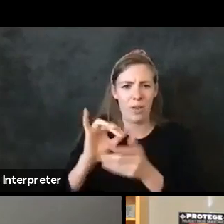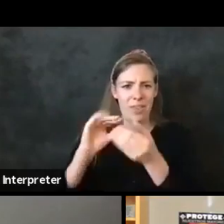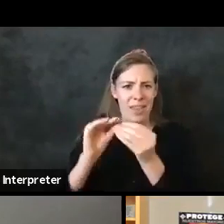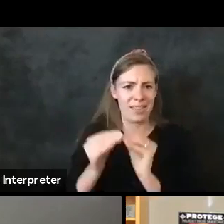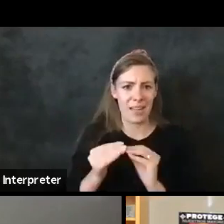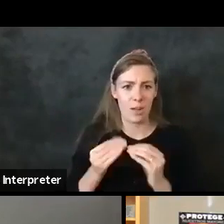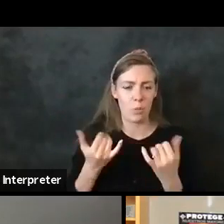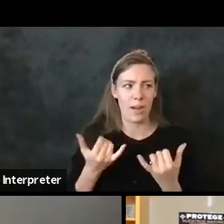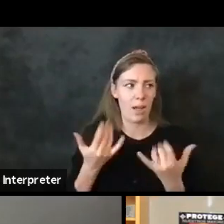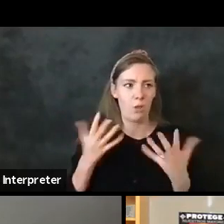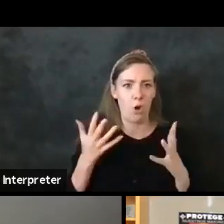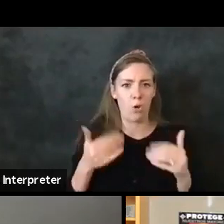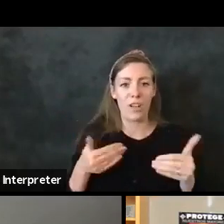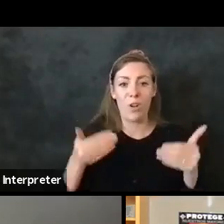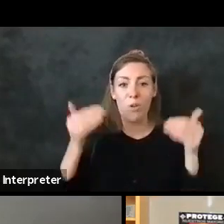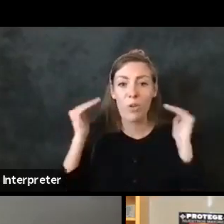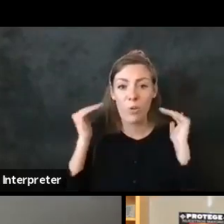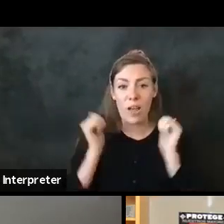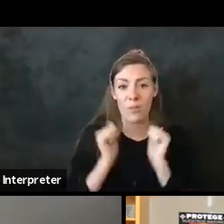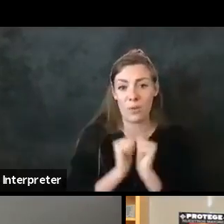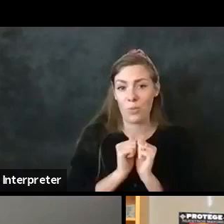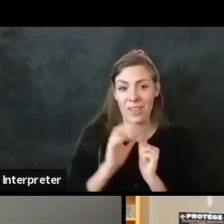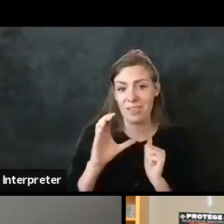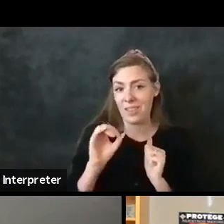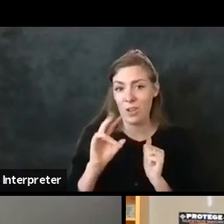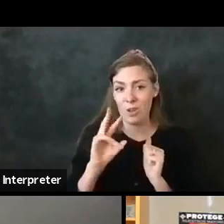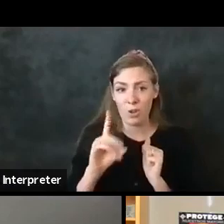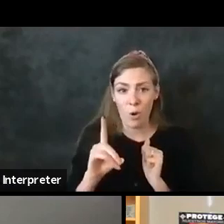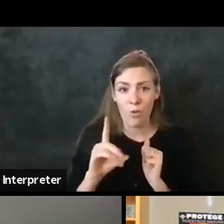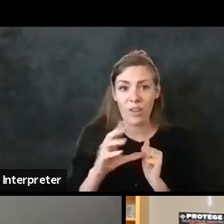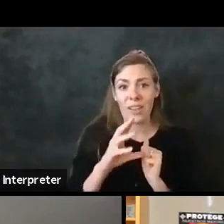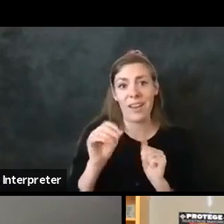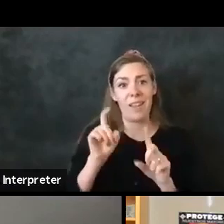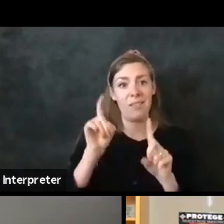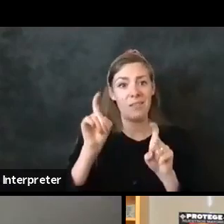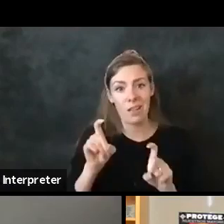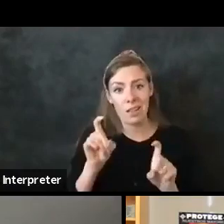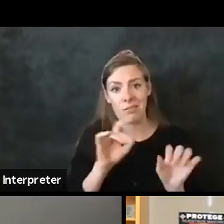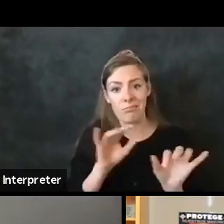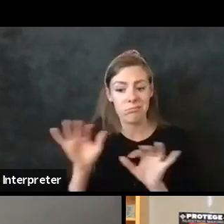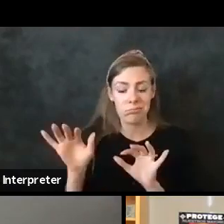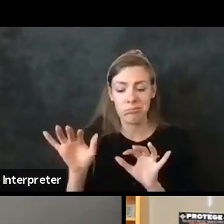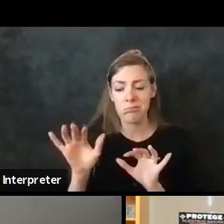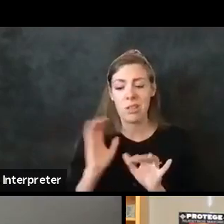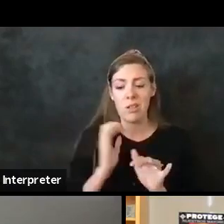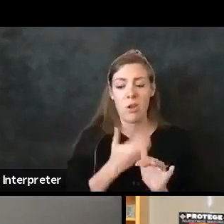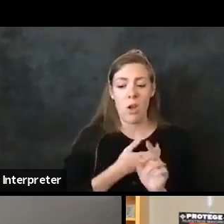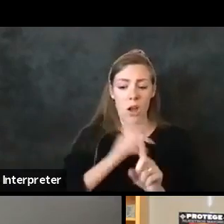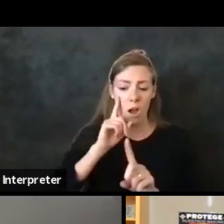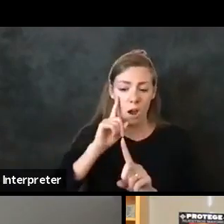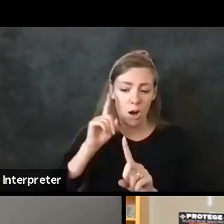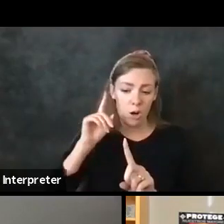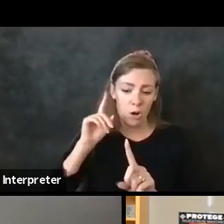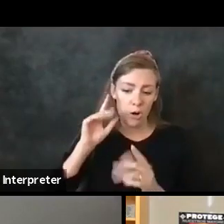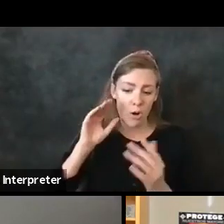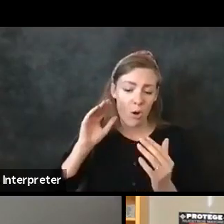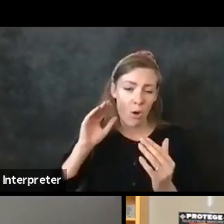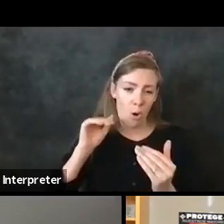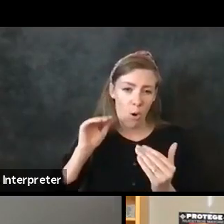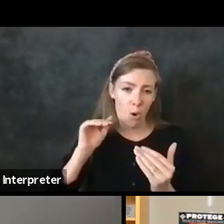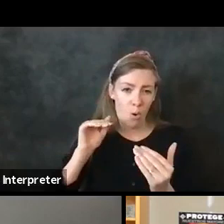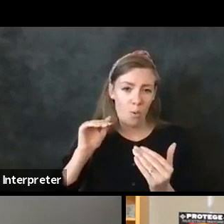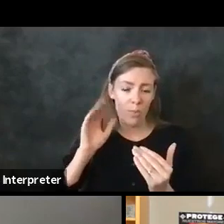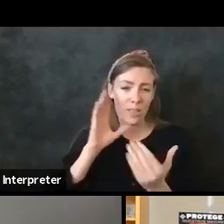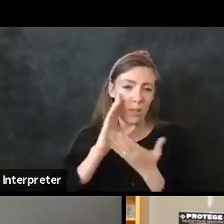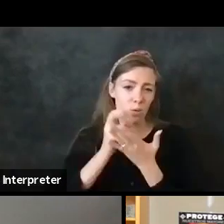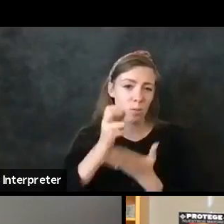they're already overwhelmed dealing with COVID and the testing they need to do. So our hope is that it will be